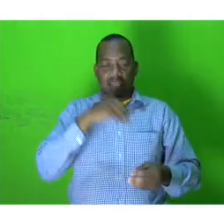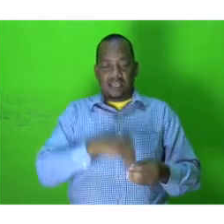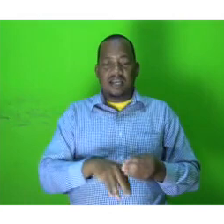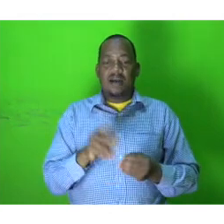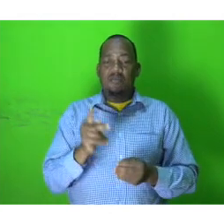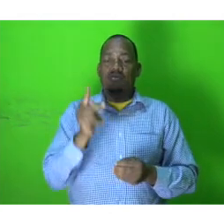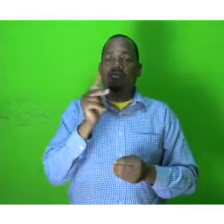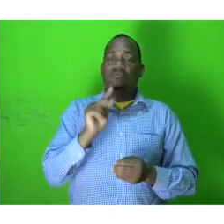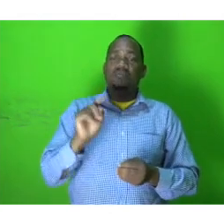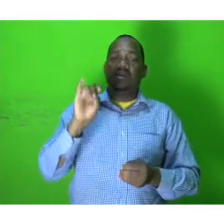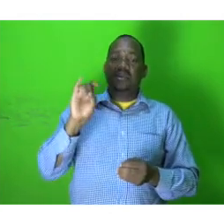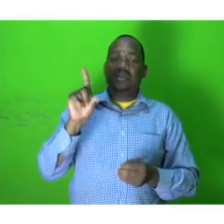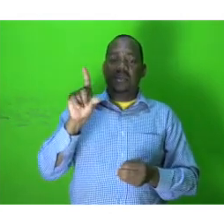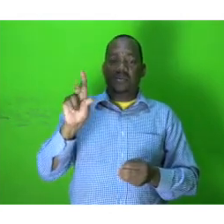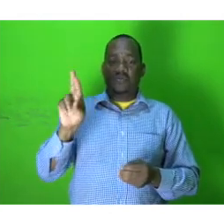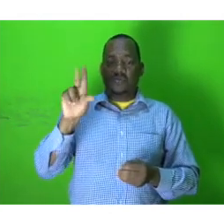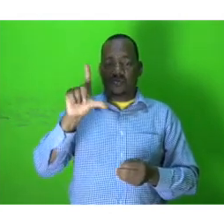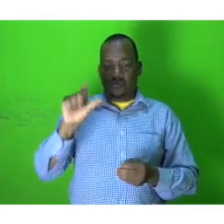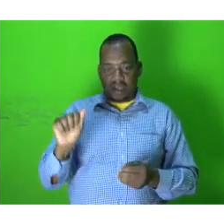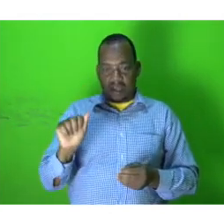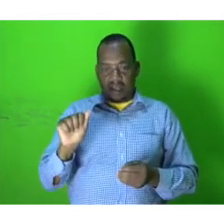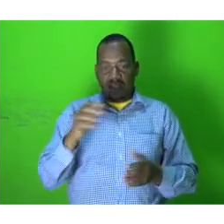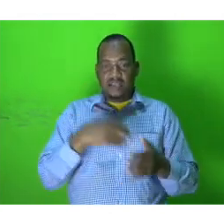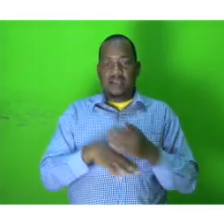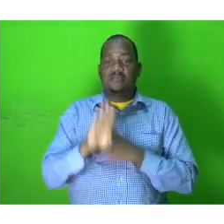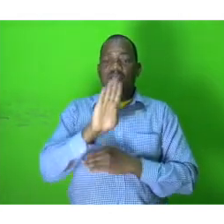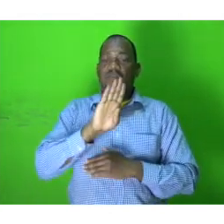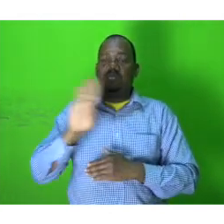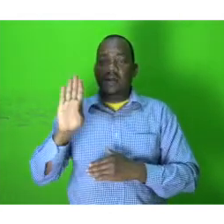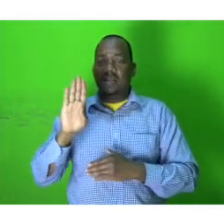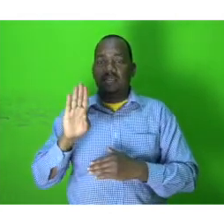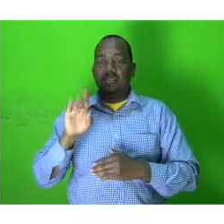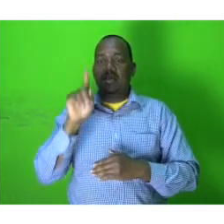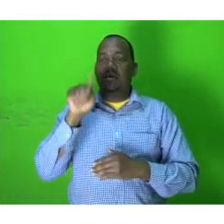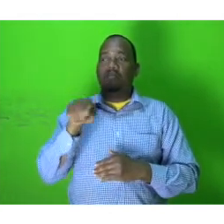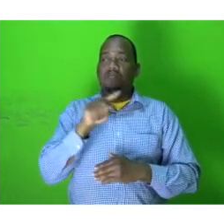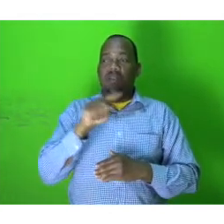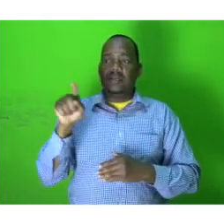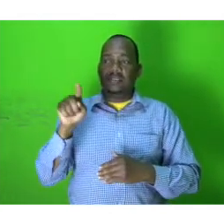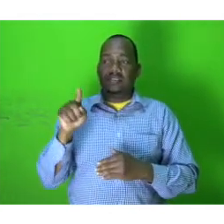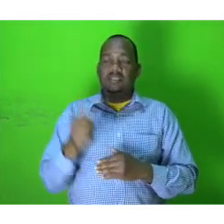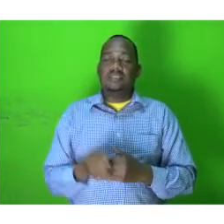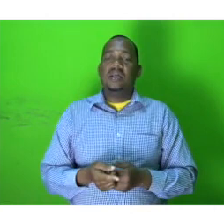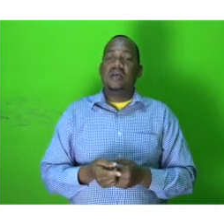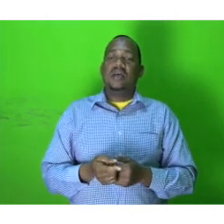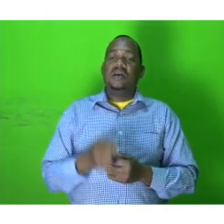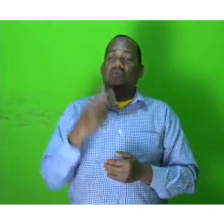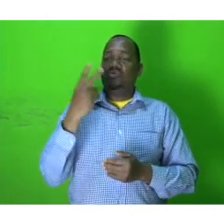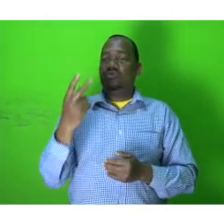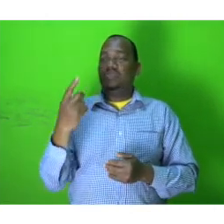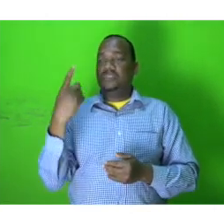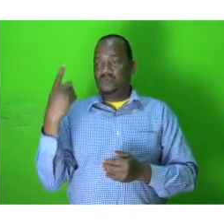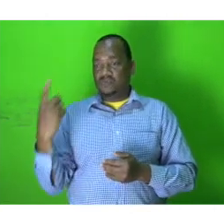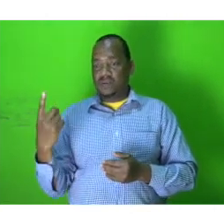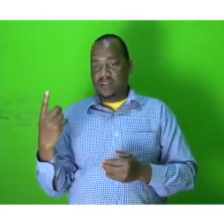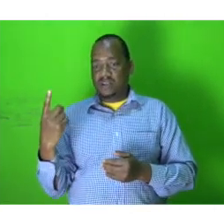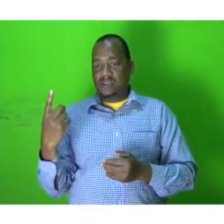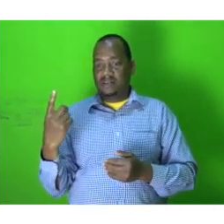This is a income for Kiula. You add it to the balances plus